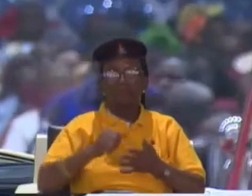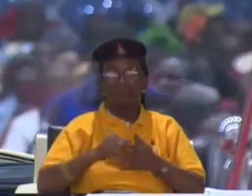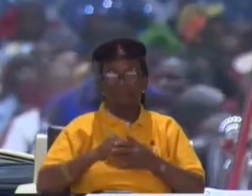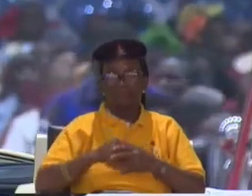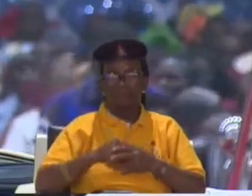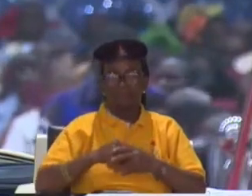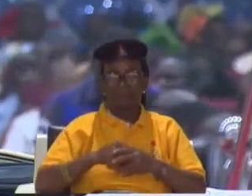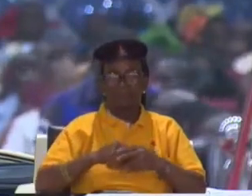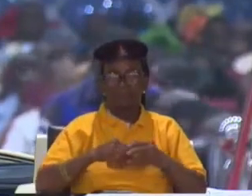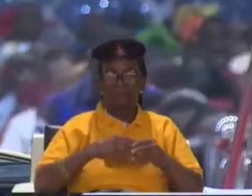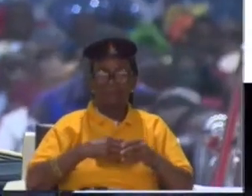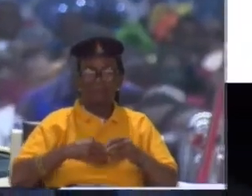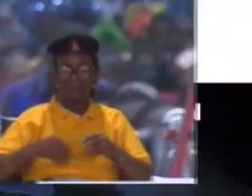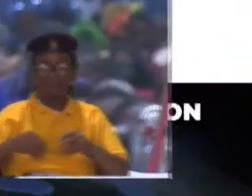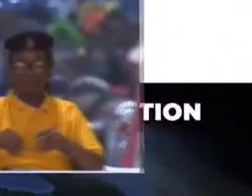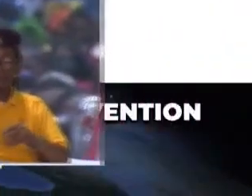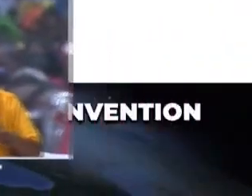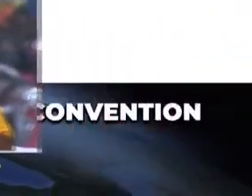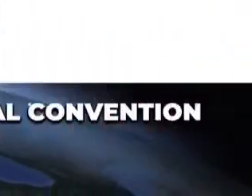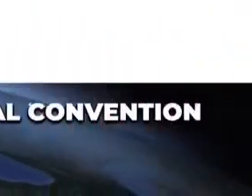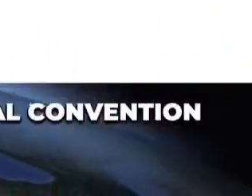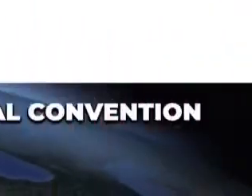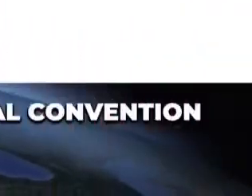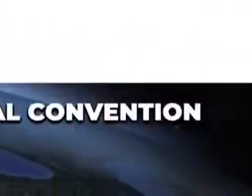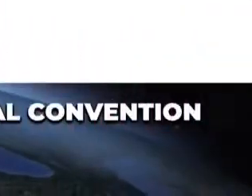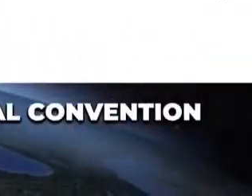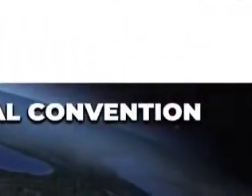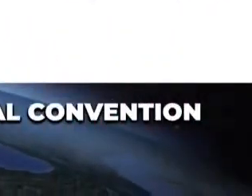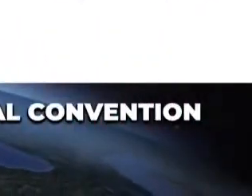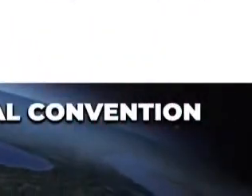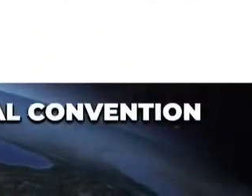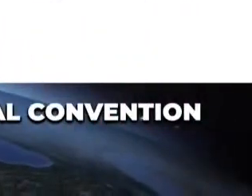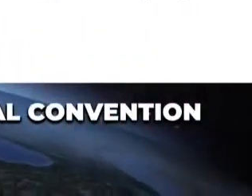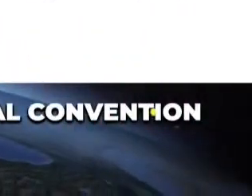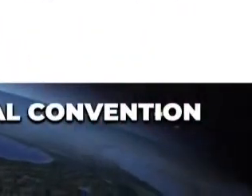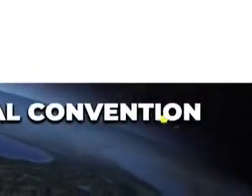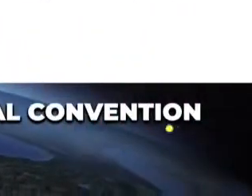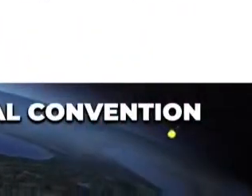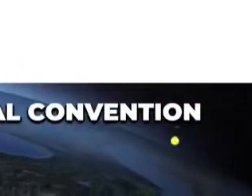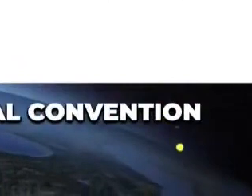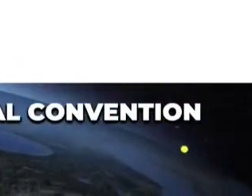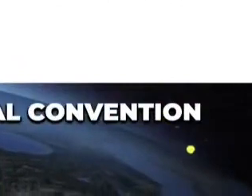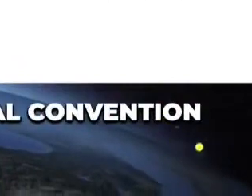And God saw the light that it was good. Olorun si ri imole na pe o dara.